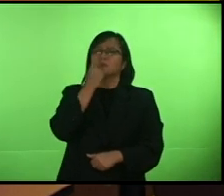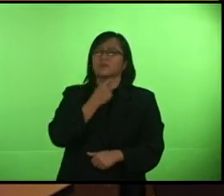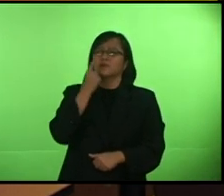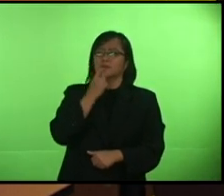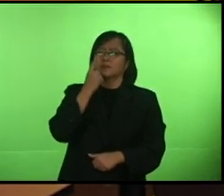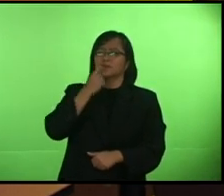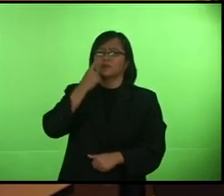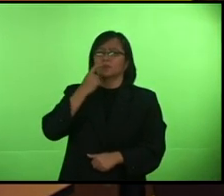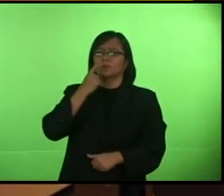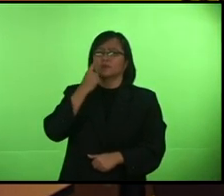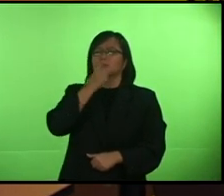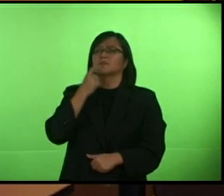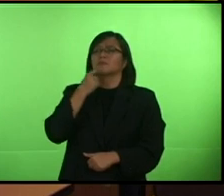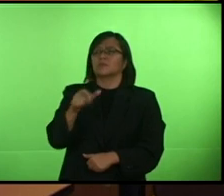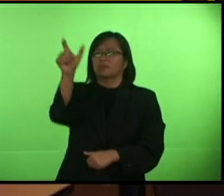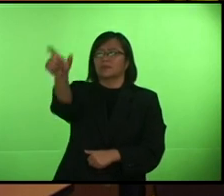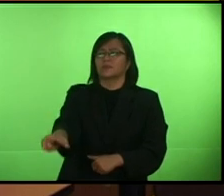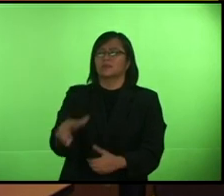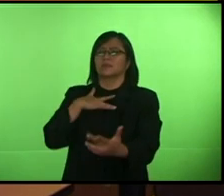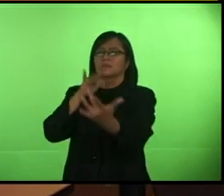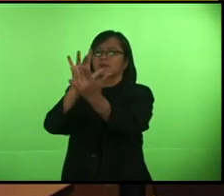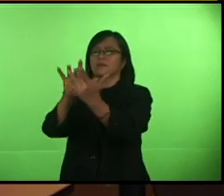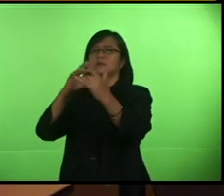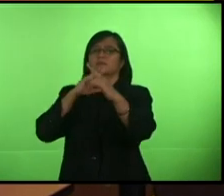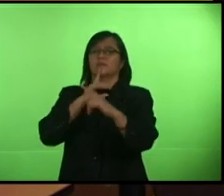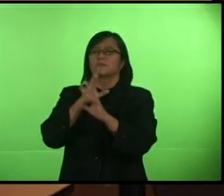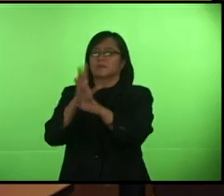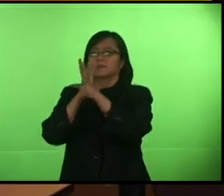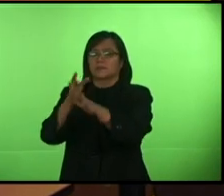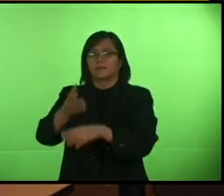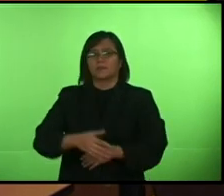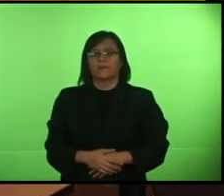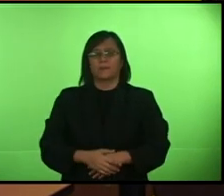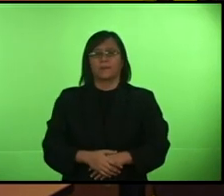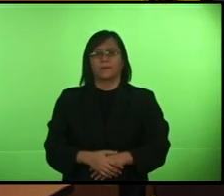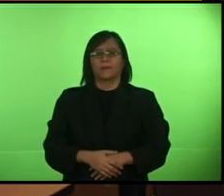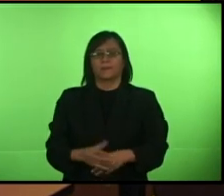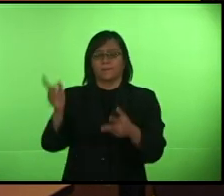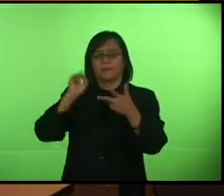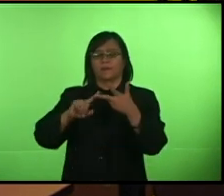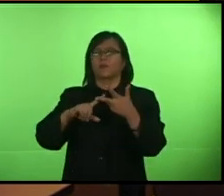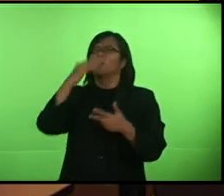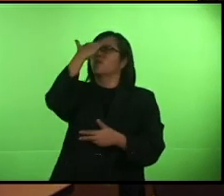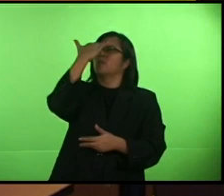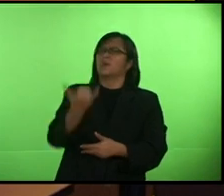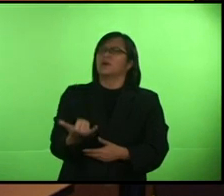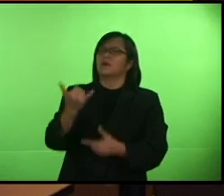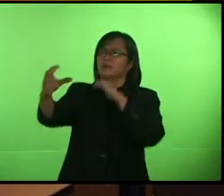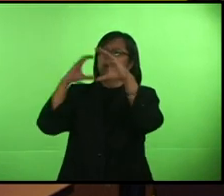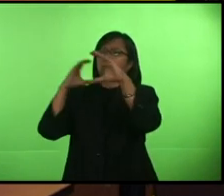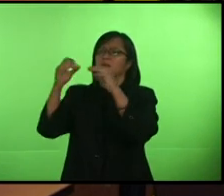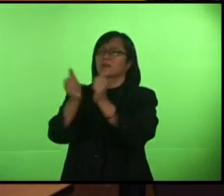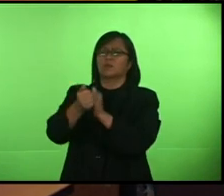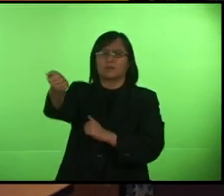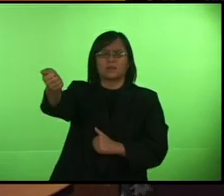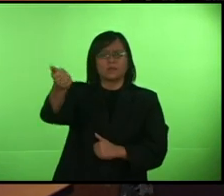Who? Who are you going to talk to? Okay? The next one, why?